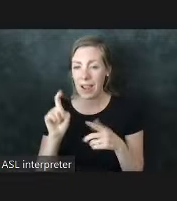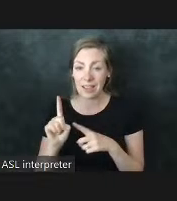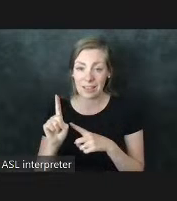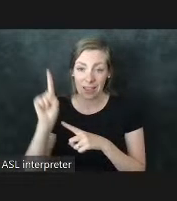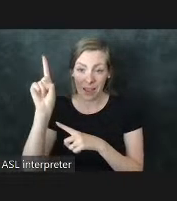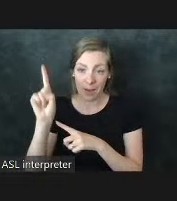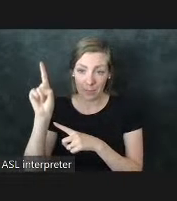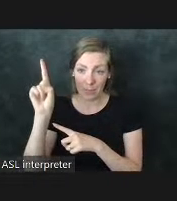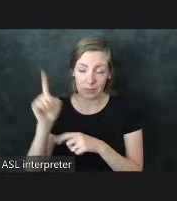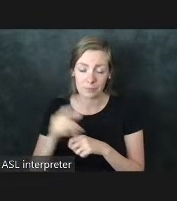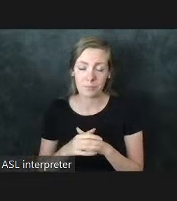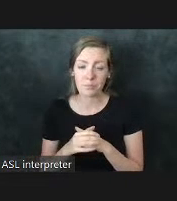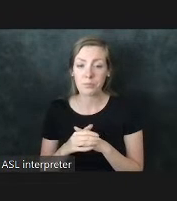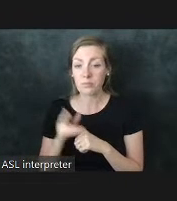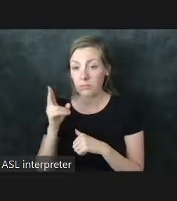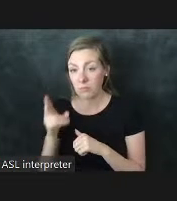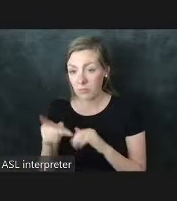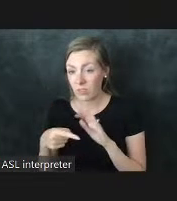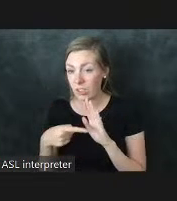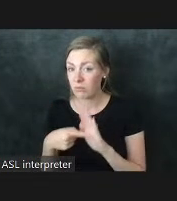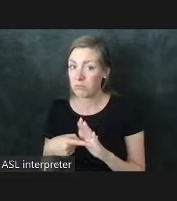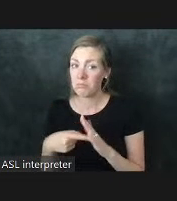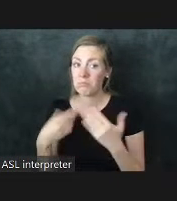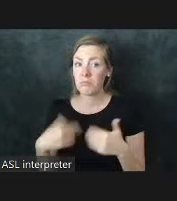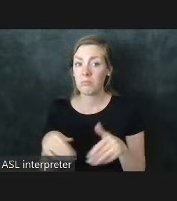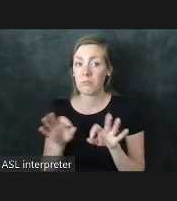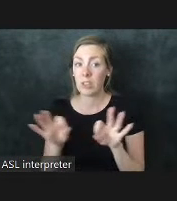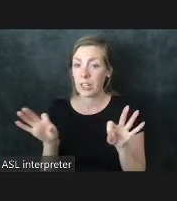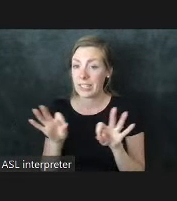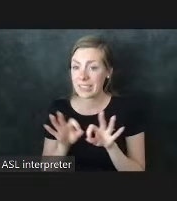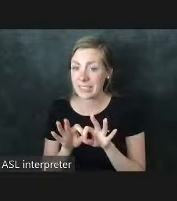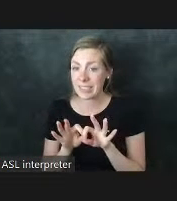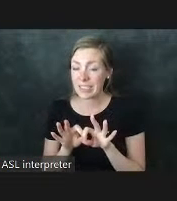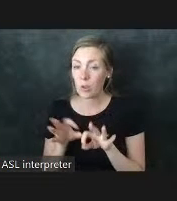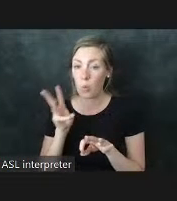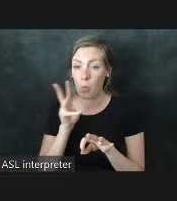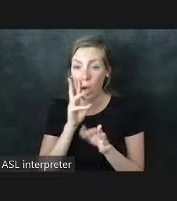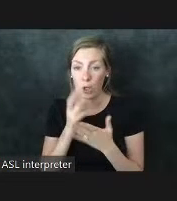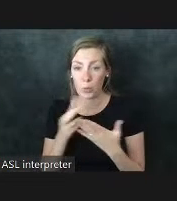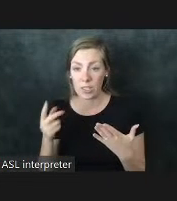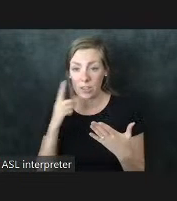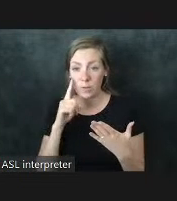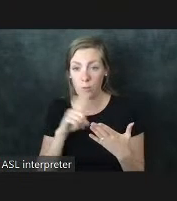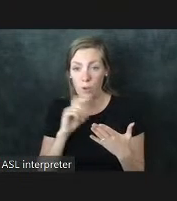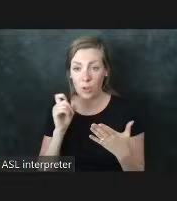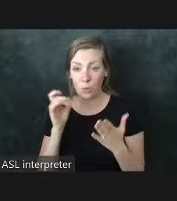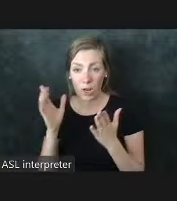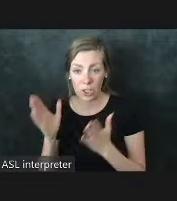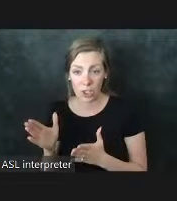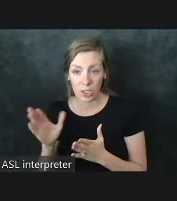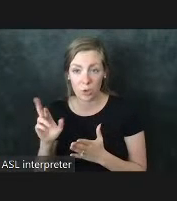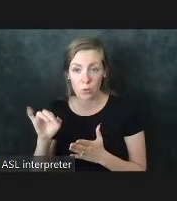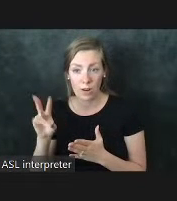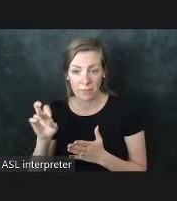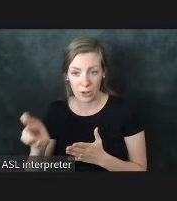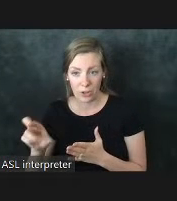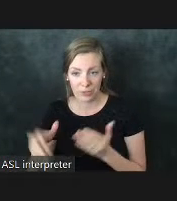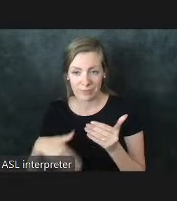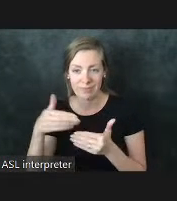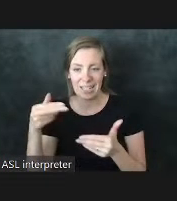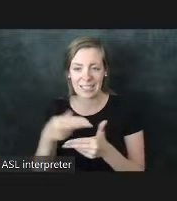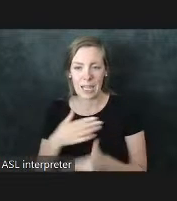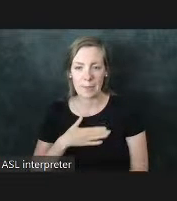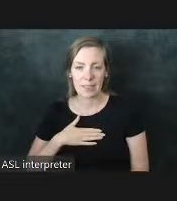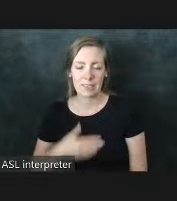como 14 millas Really represented a very a la baja. significant water resource to O the sea, region. es un poquito de agua que están llegando al